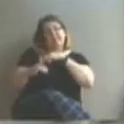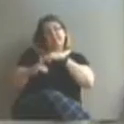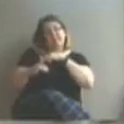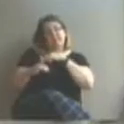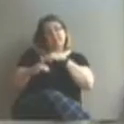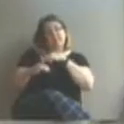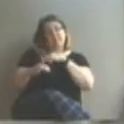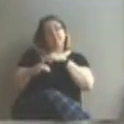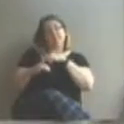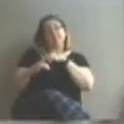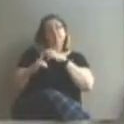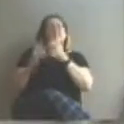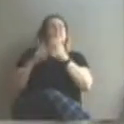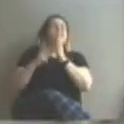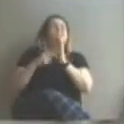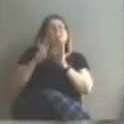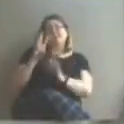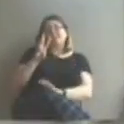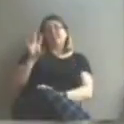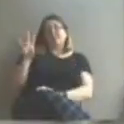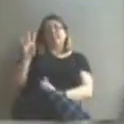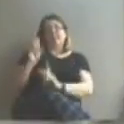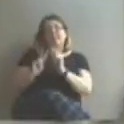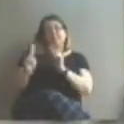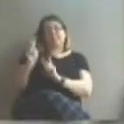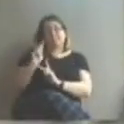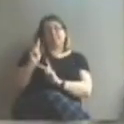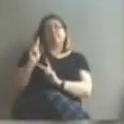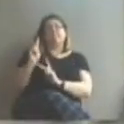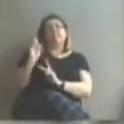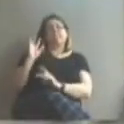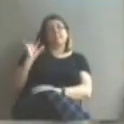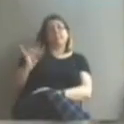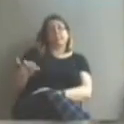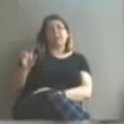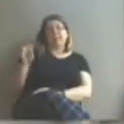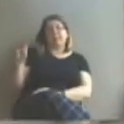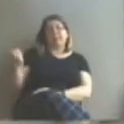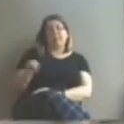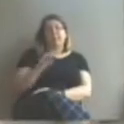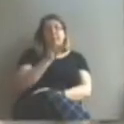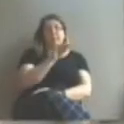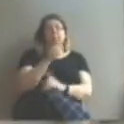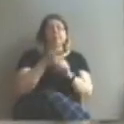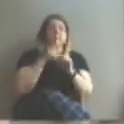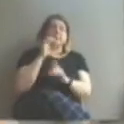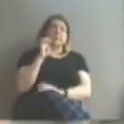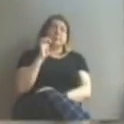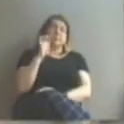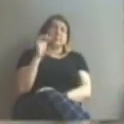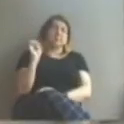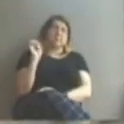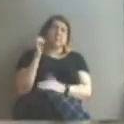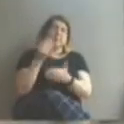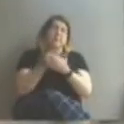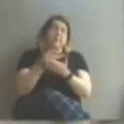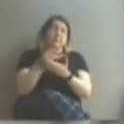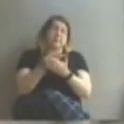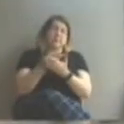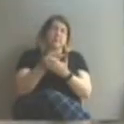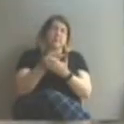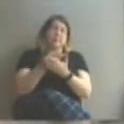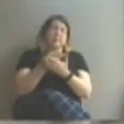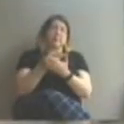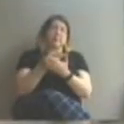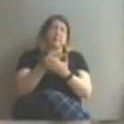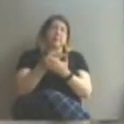so it affects about 6 or 7 employees. So they are being moved from the ECE funding